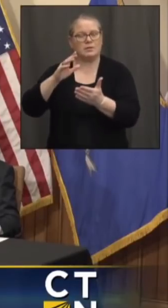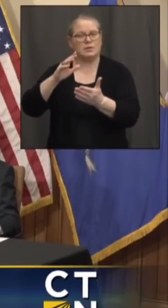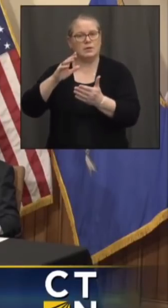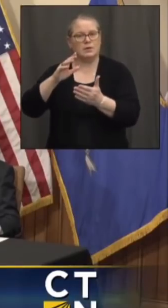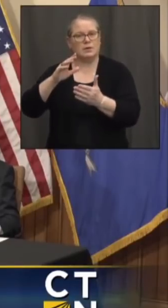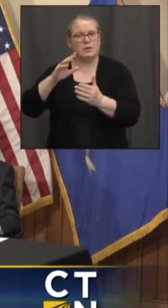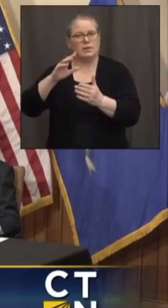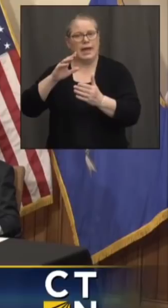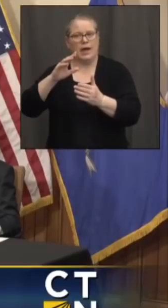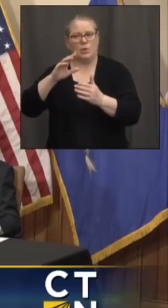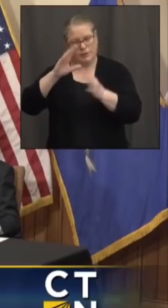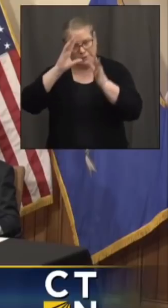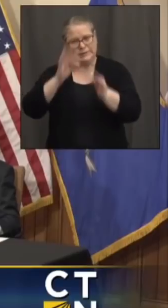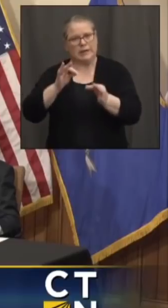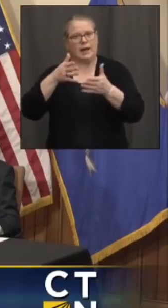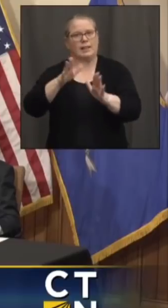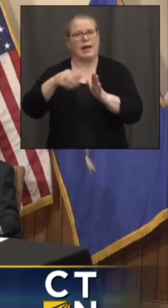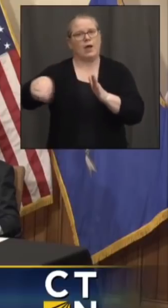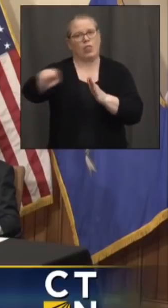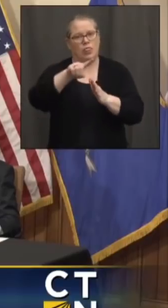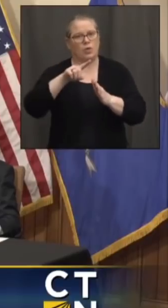been done yet?